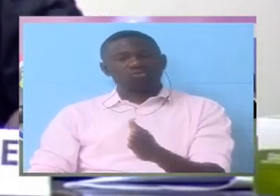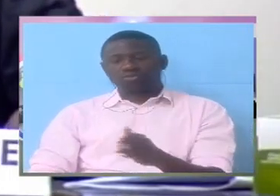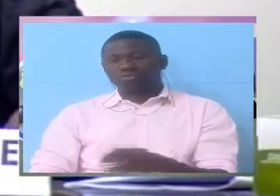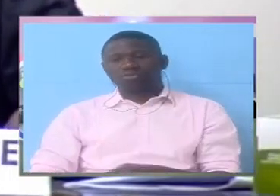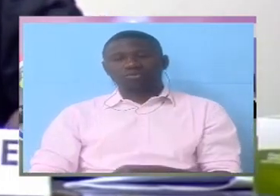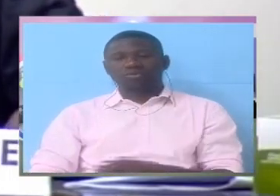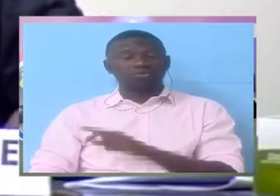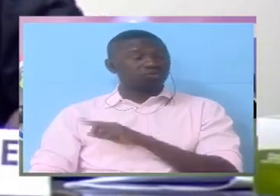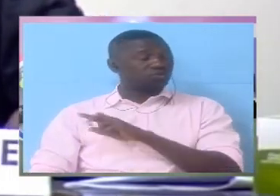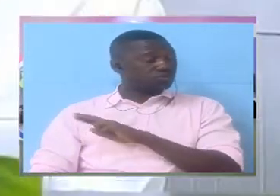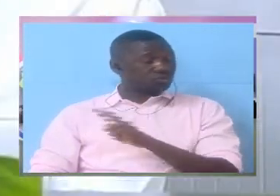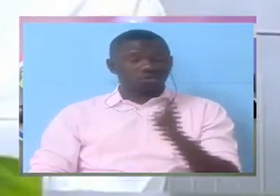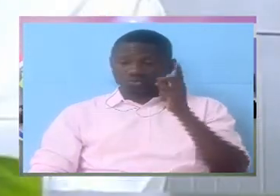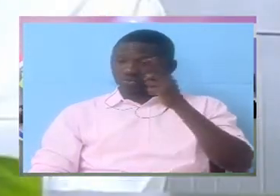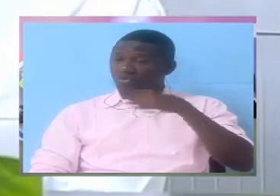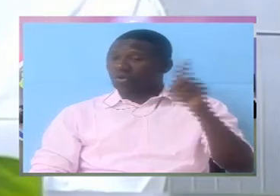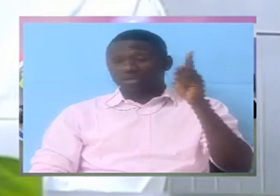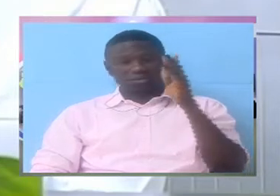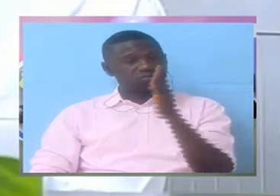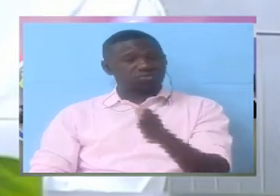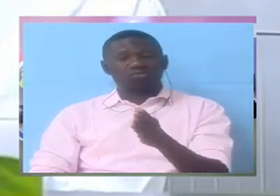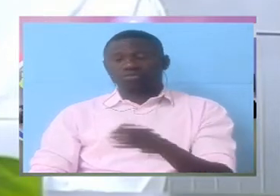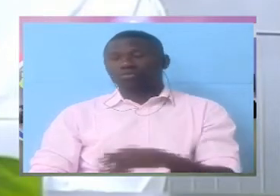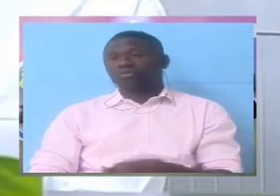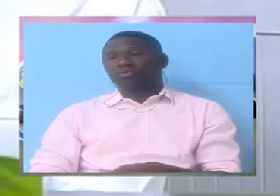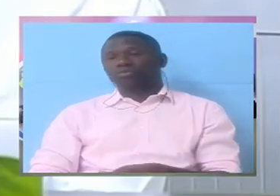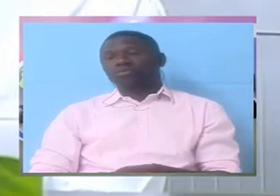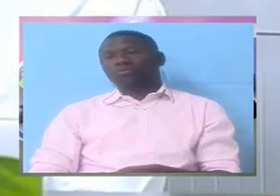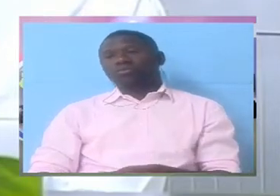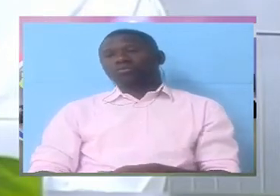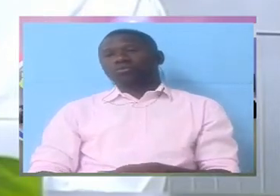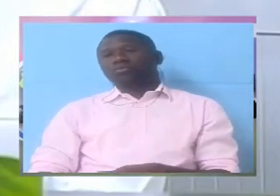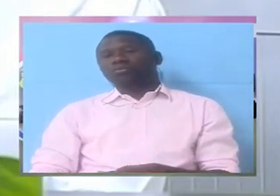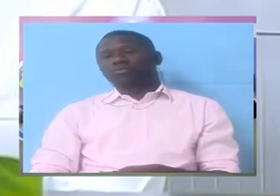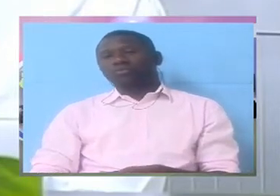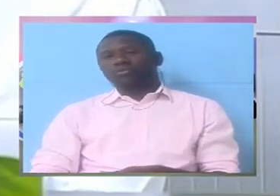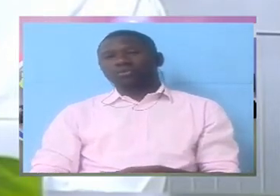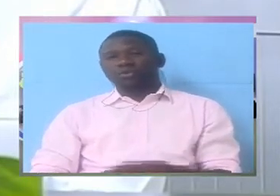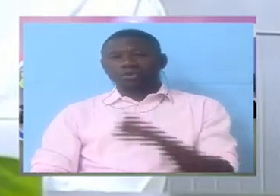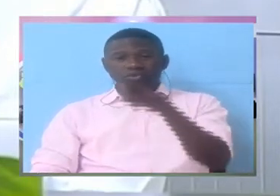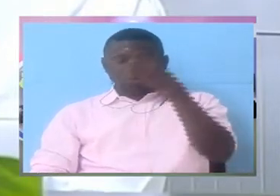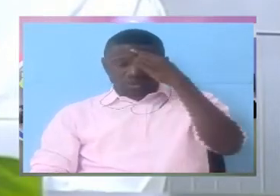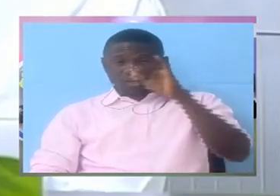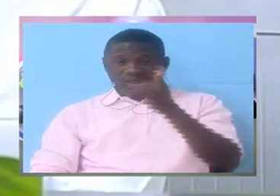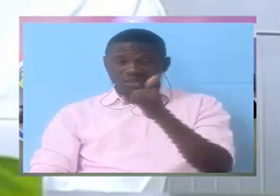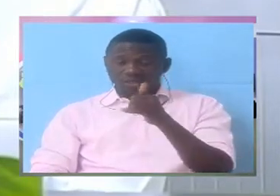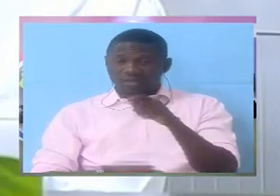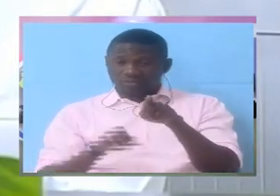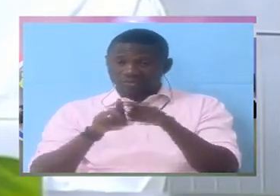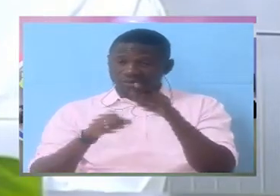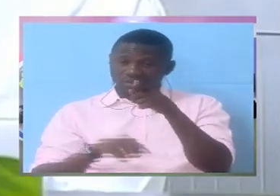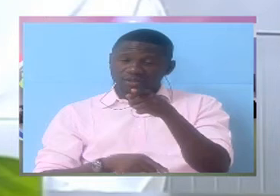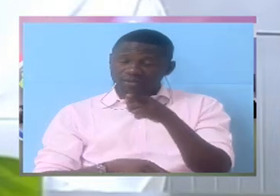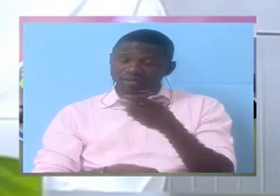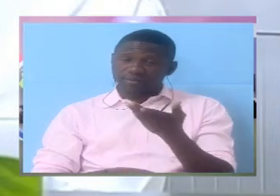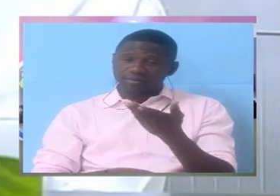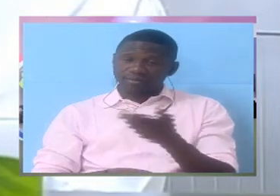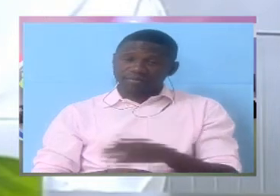But amunda woman kumukule meyaloko amanke tonyati. Amantiling. You agree with that? Isonta walalaba.